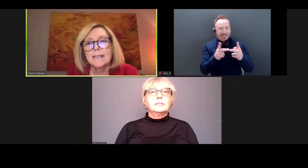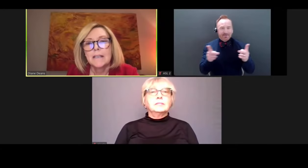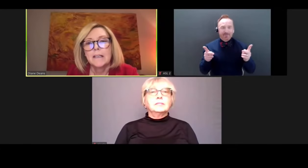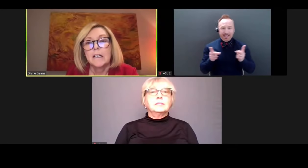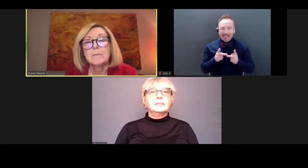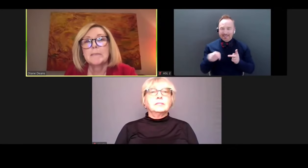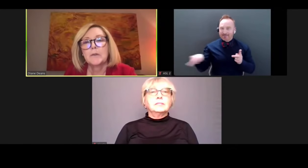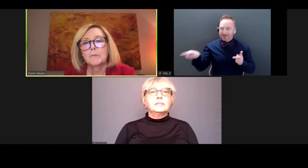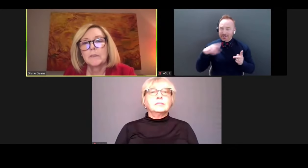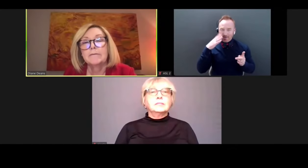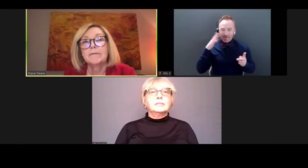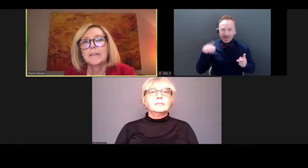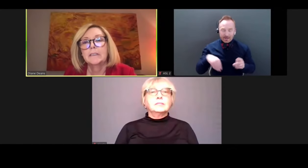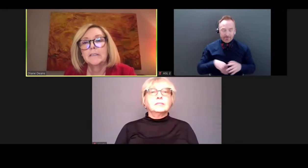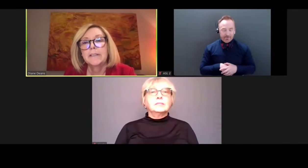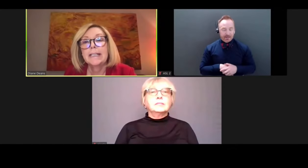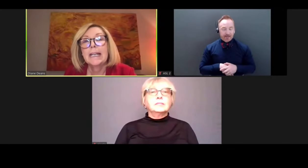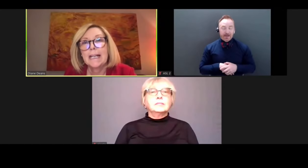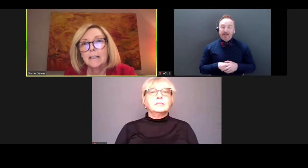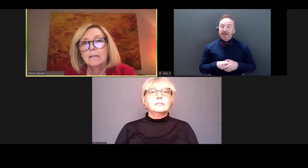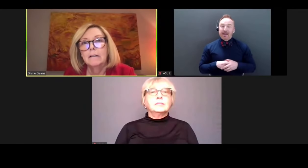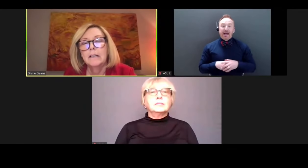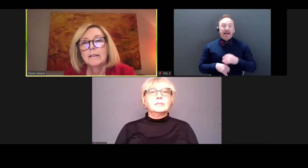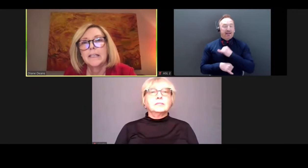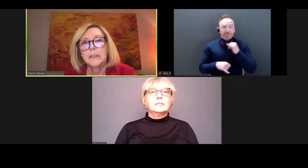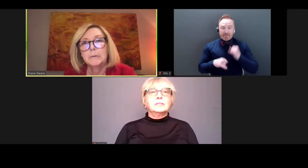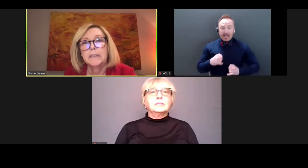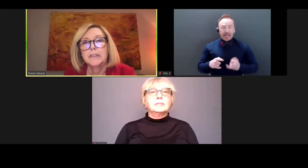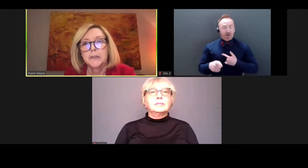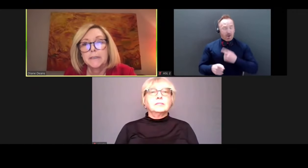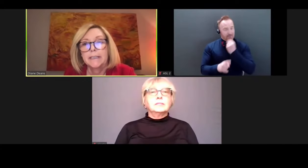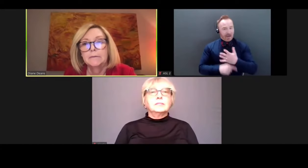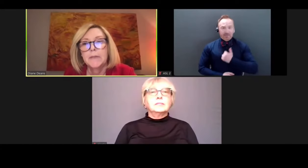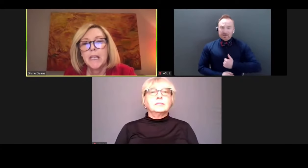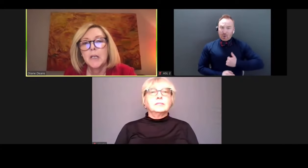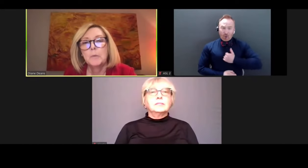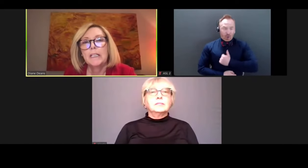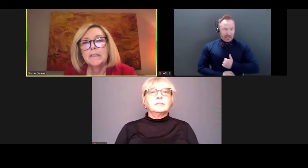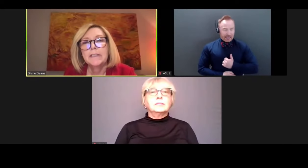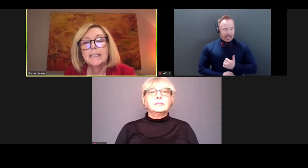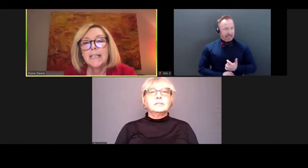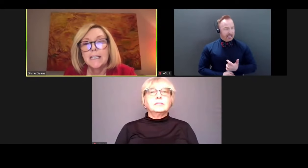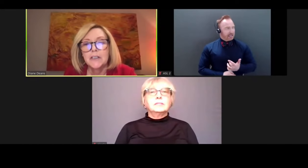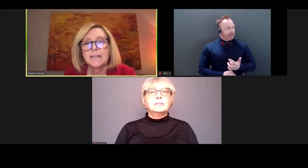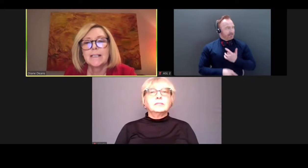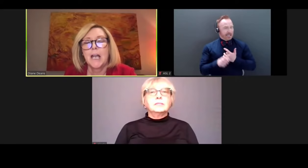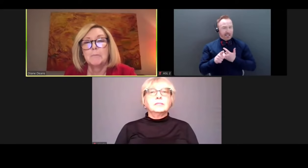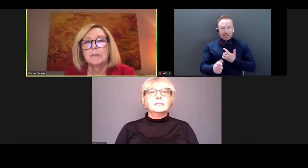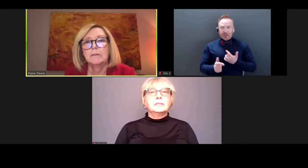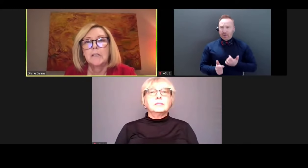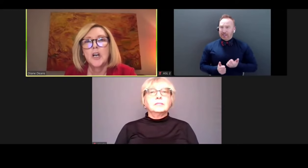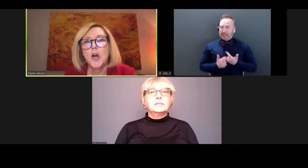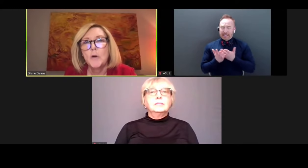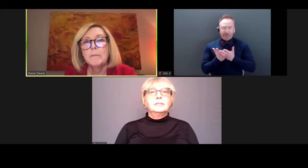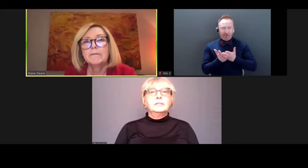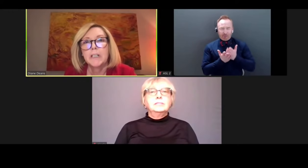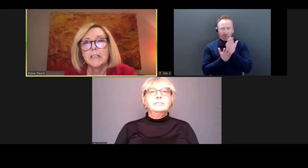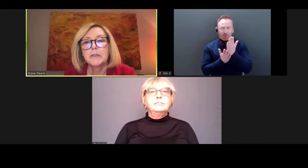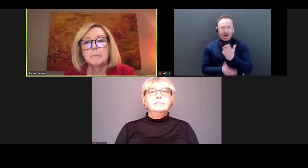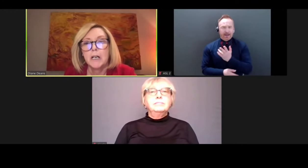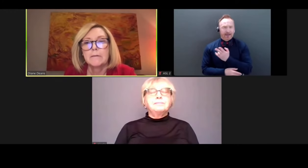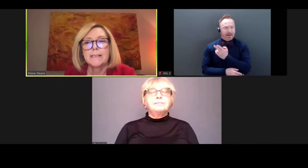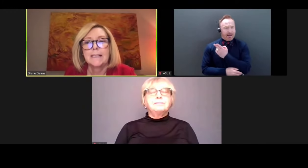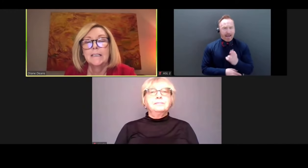want to say that I am sorry for the living hell that you are enduring. We live in the nation's capital, home of